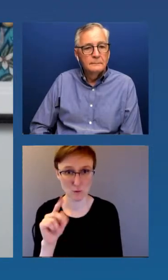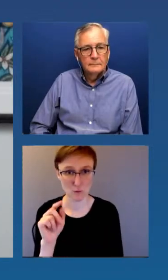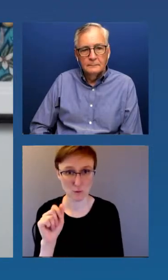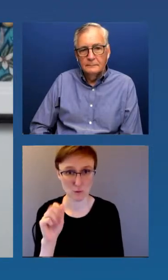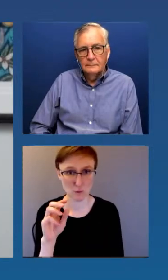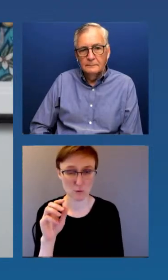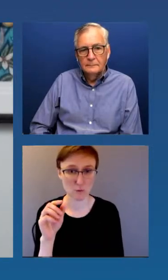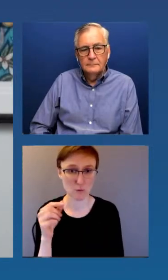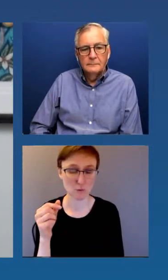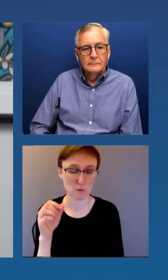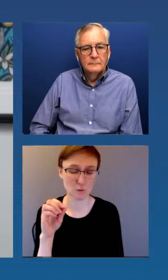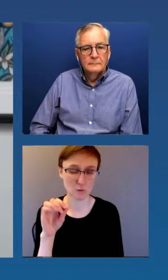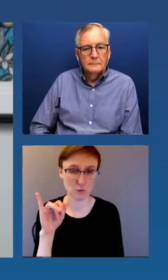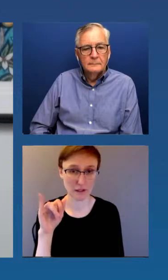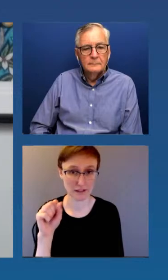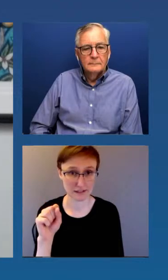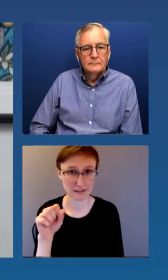Ottawa,